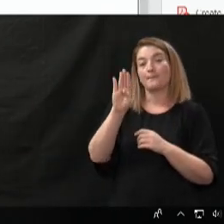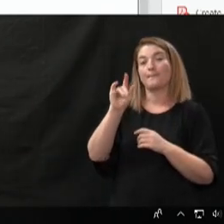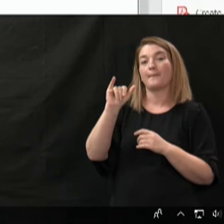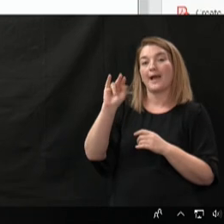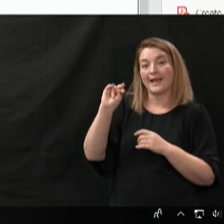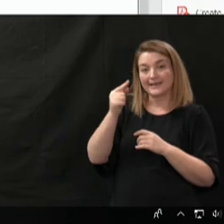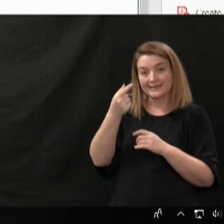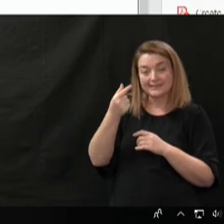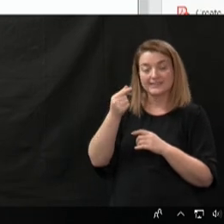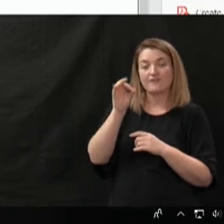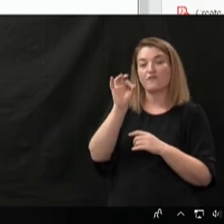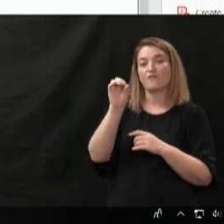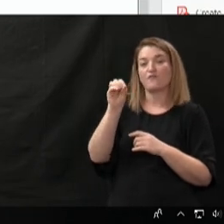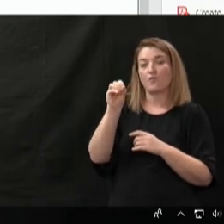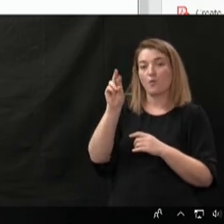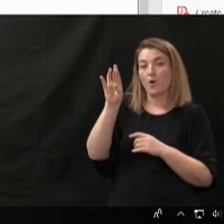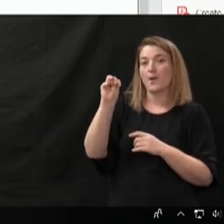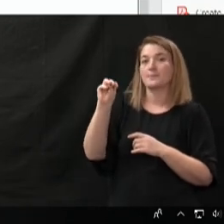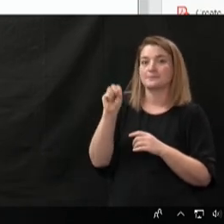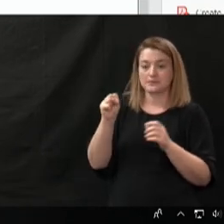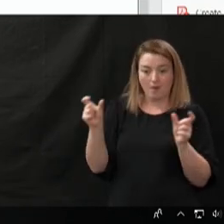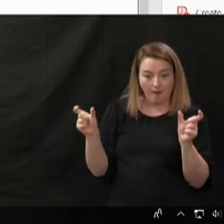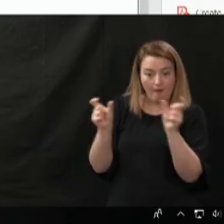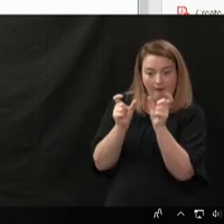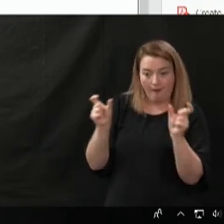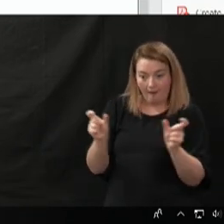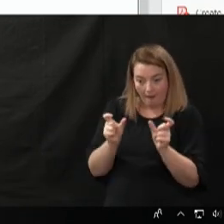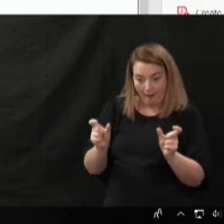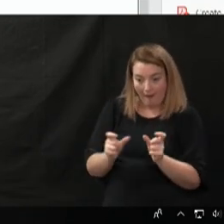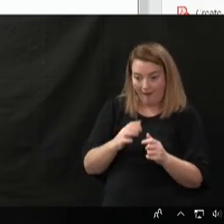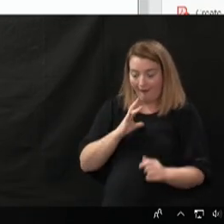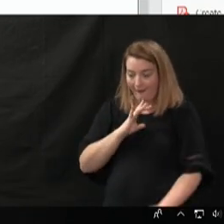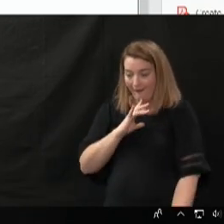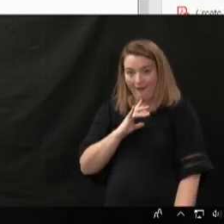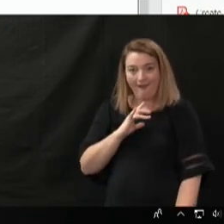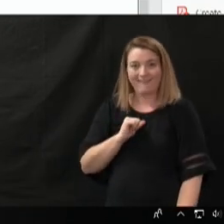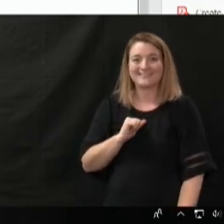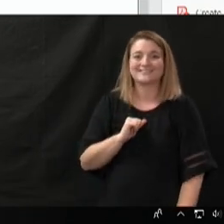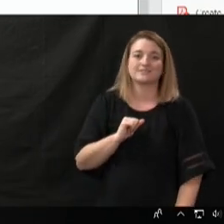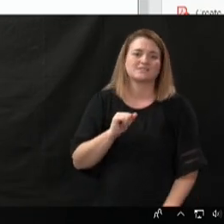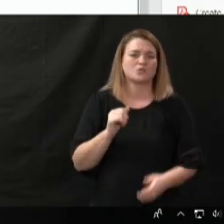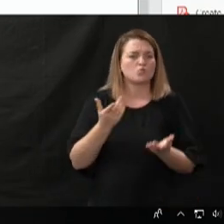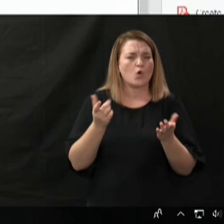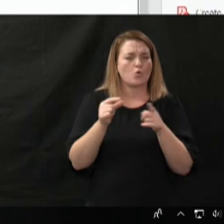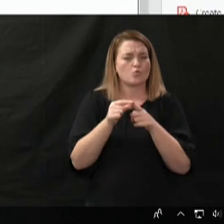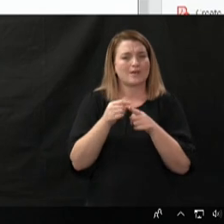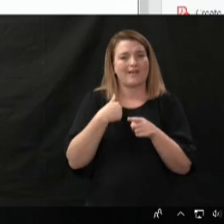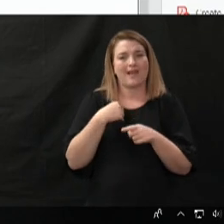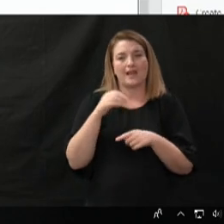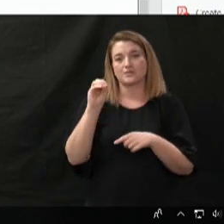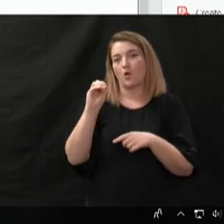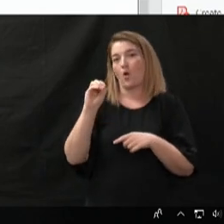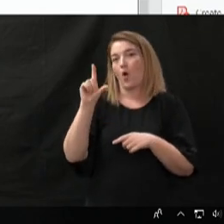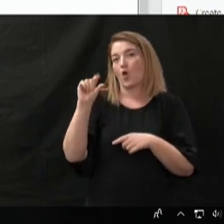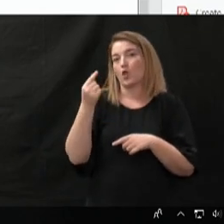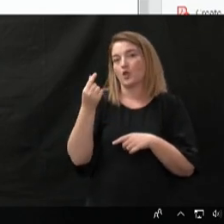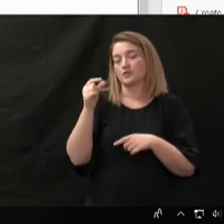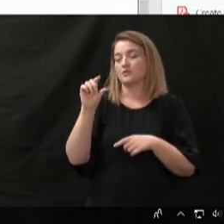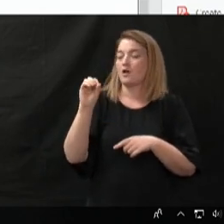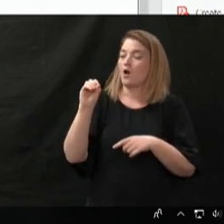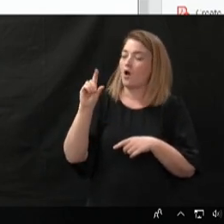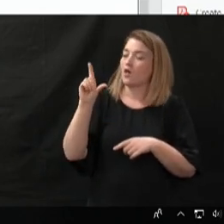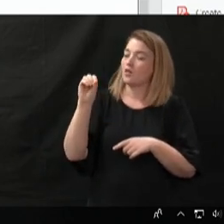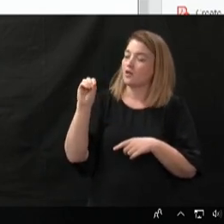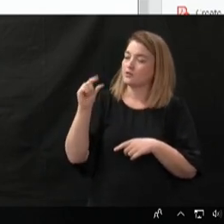Okay, we're going to make some Greek words. Ology means the study of. Tell me a word that has ology in it. Biology. Biology.